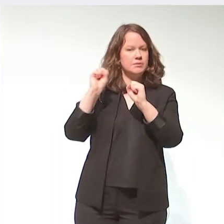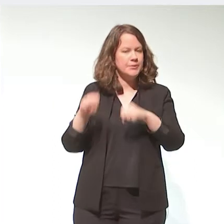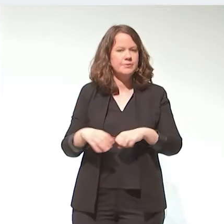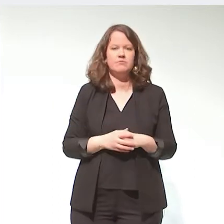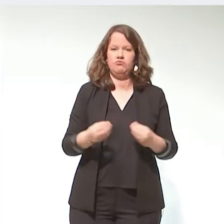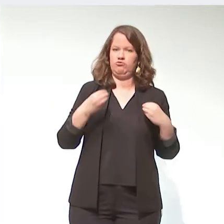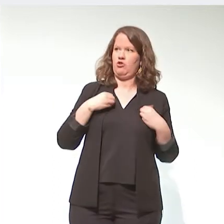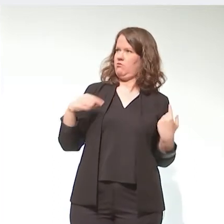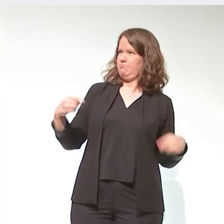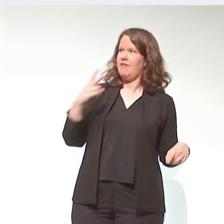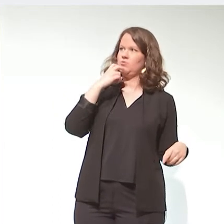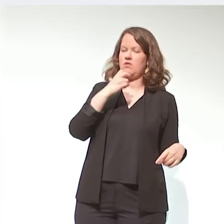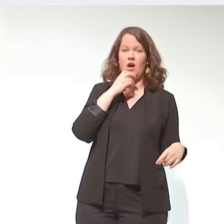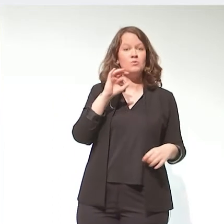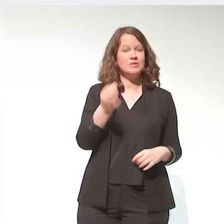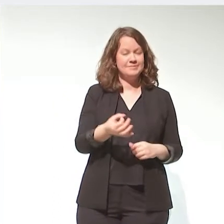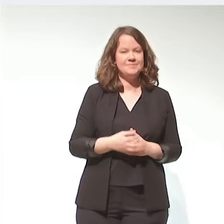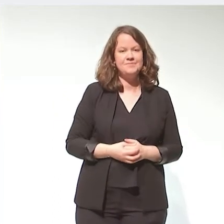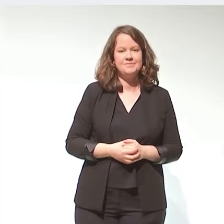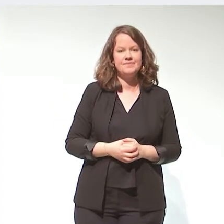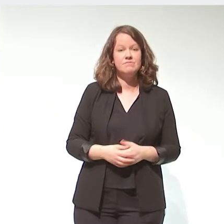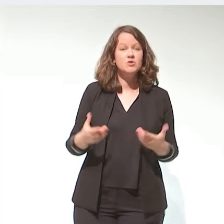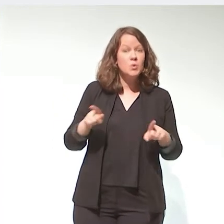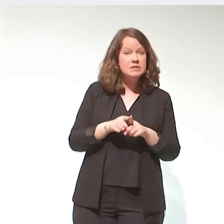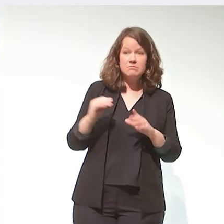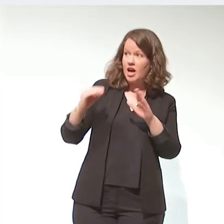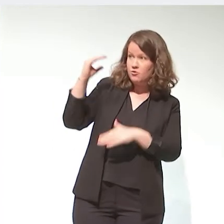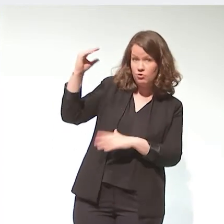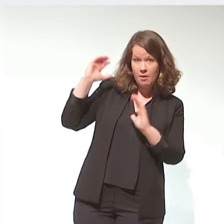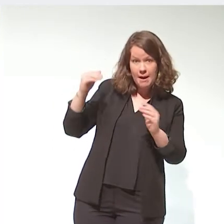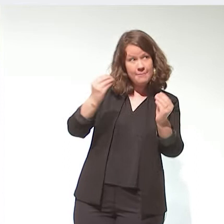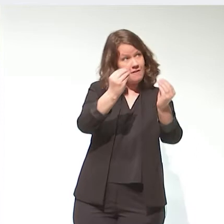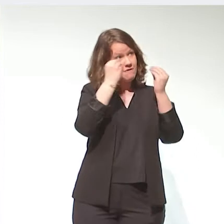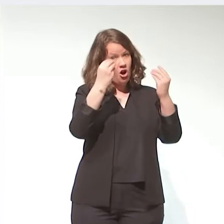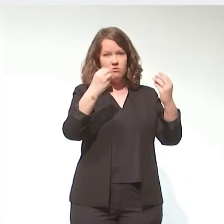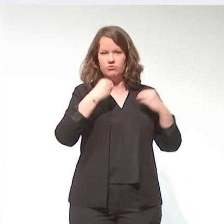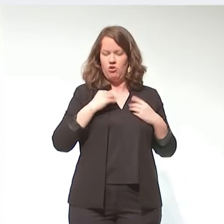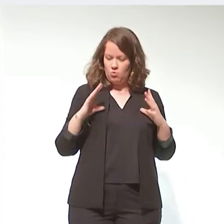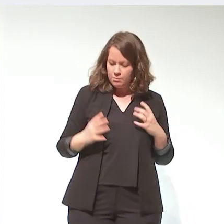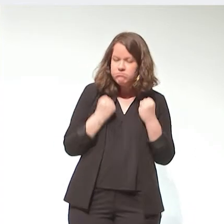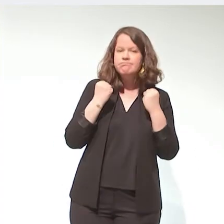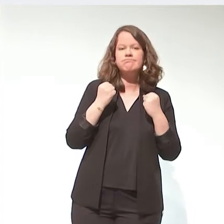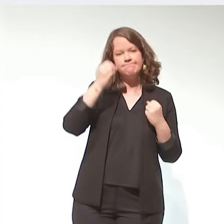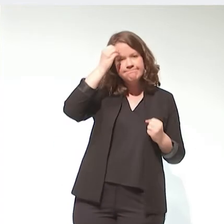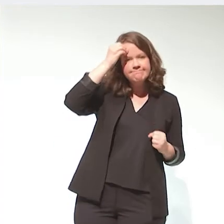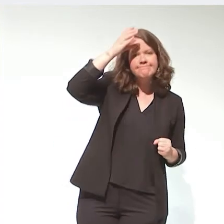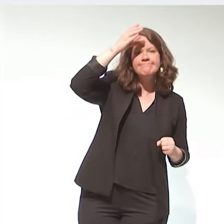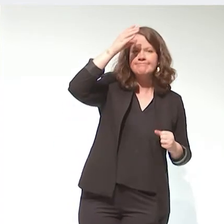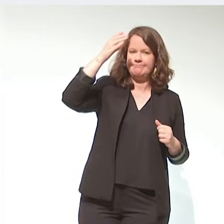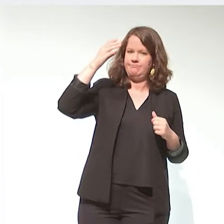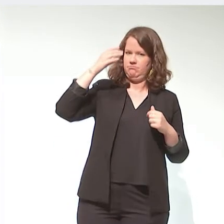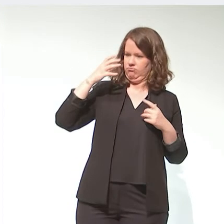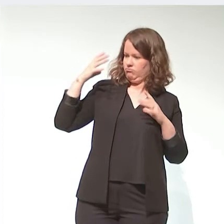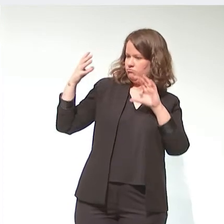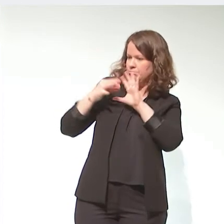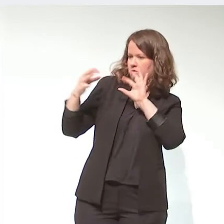Or it promotes skills, competences, and knowledge that is needed to build more inclusive and sustainable